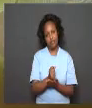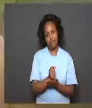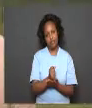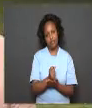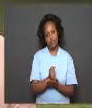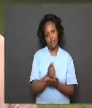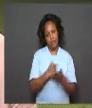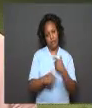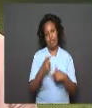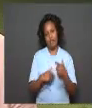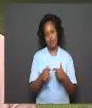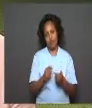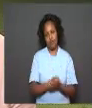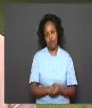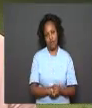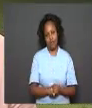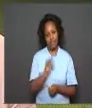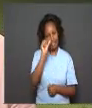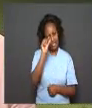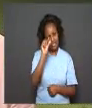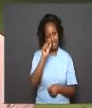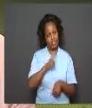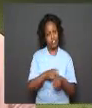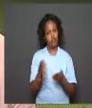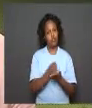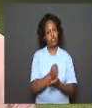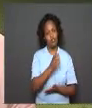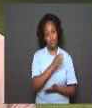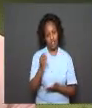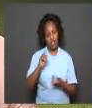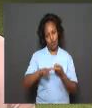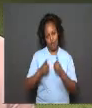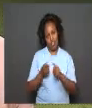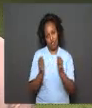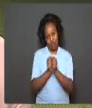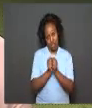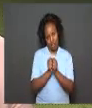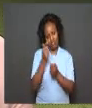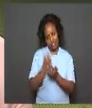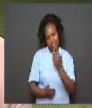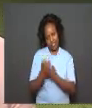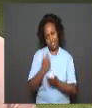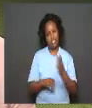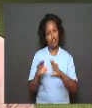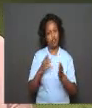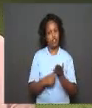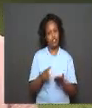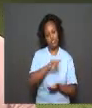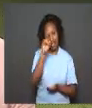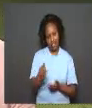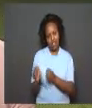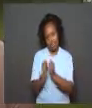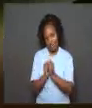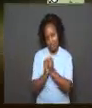from? Take a moment to find a partner and discuss this question